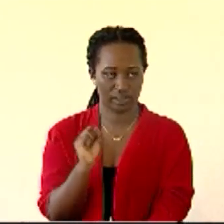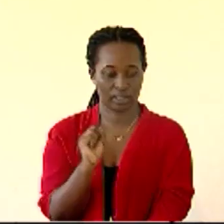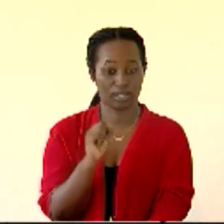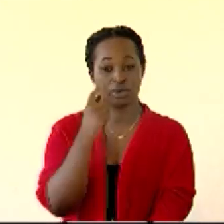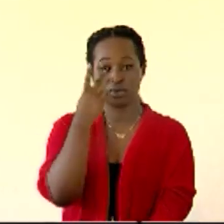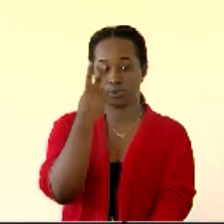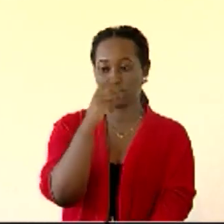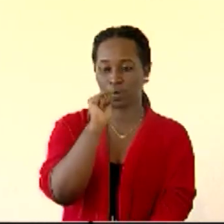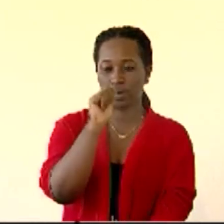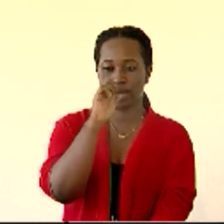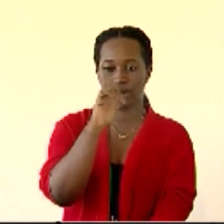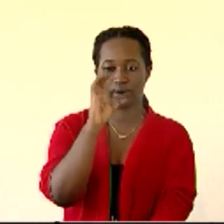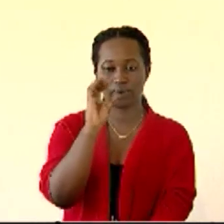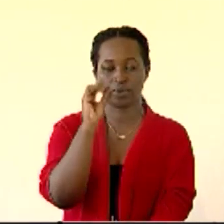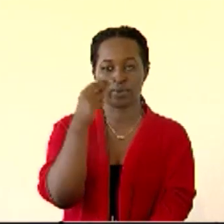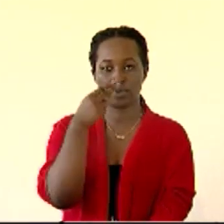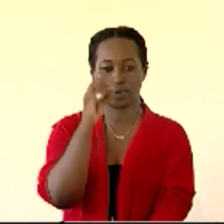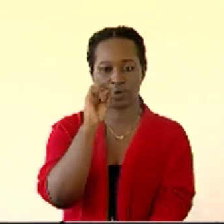the structure of this compound?